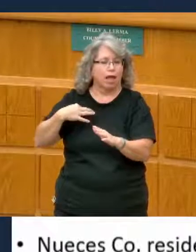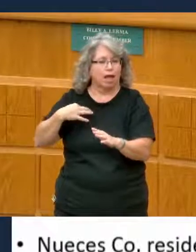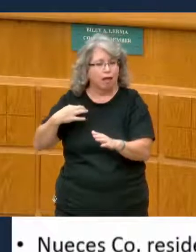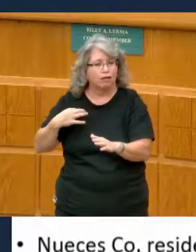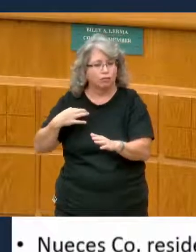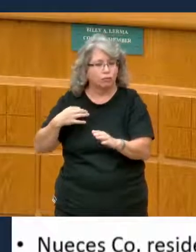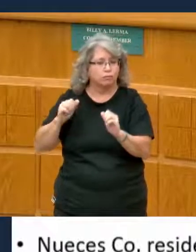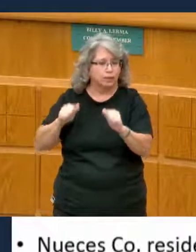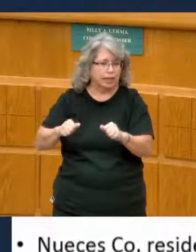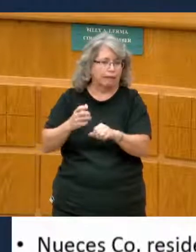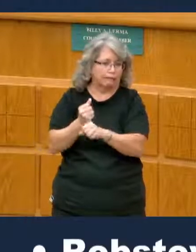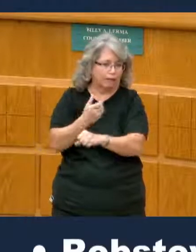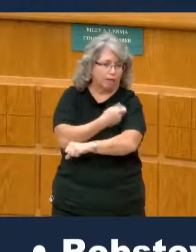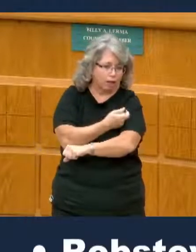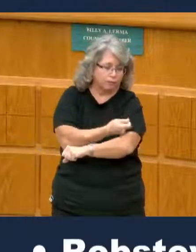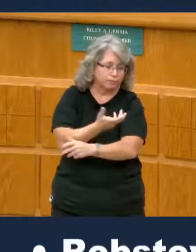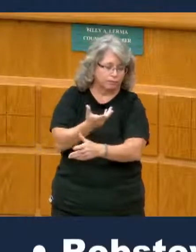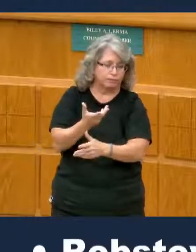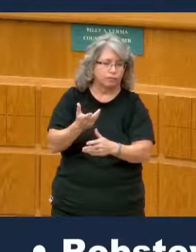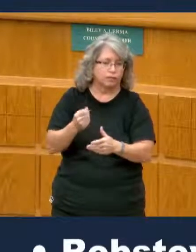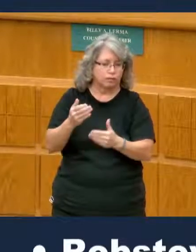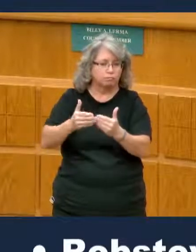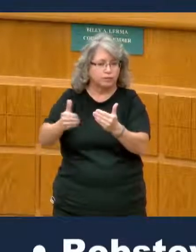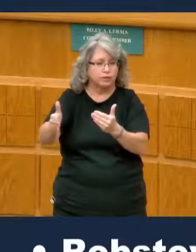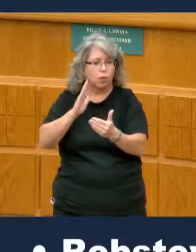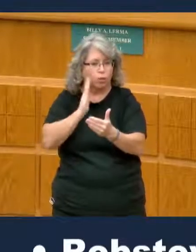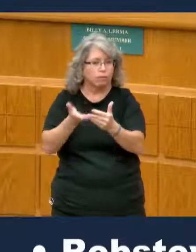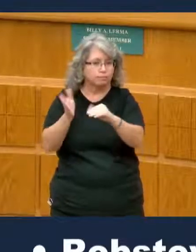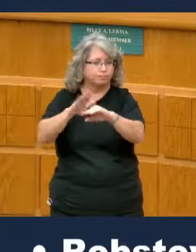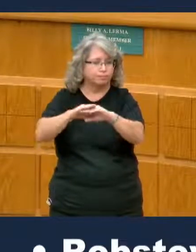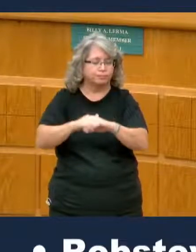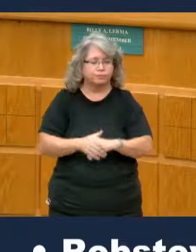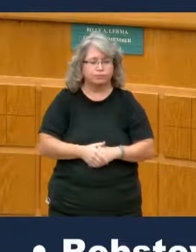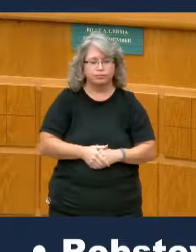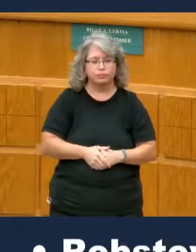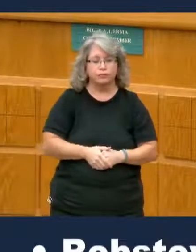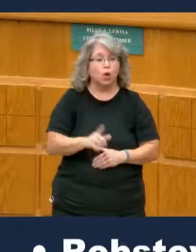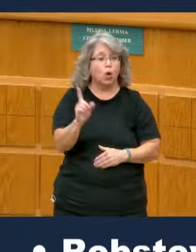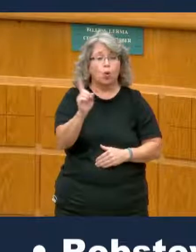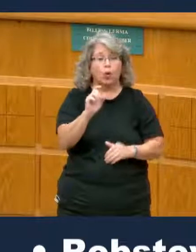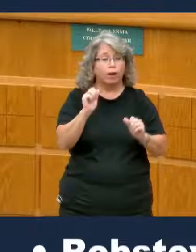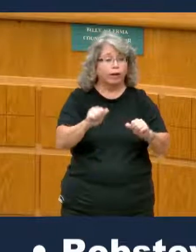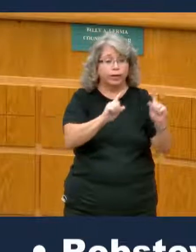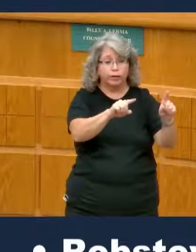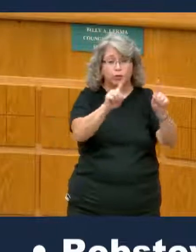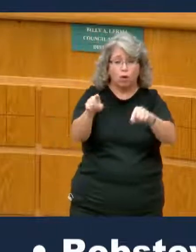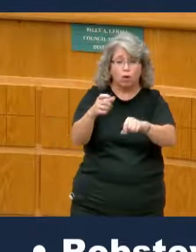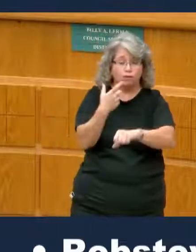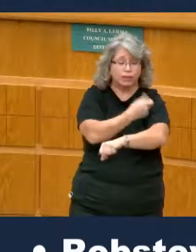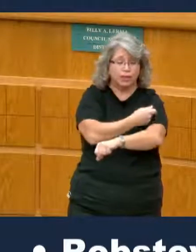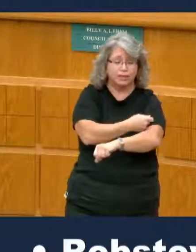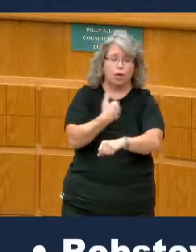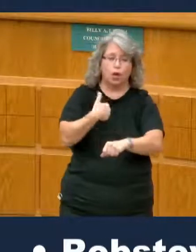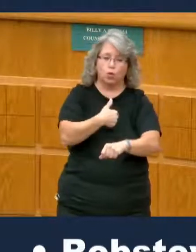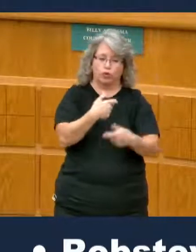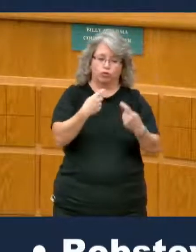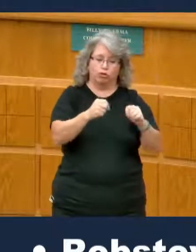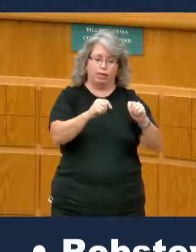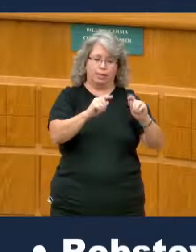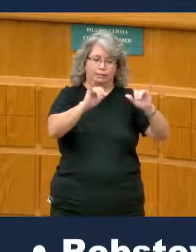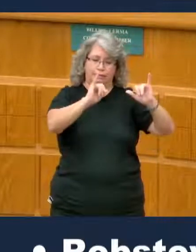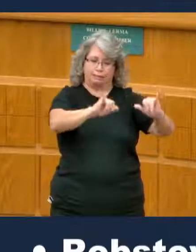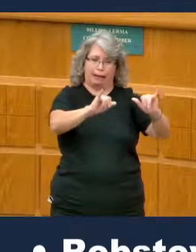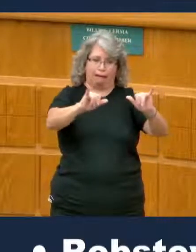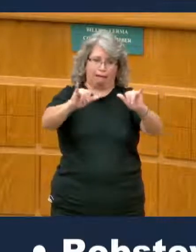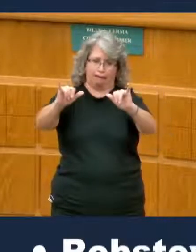So where can you get vaccinated? So we're trying to stay consistent at the same locations so that way people can remember where we're at